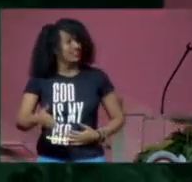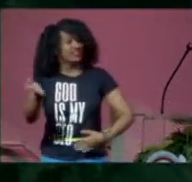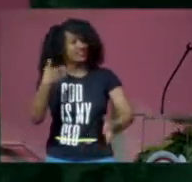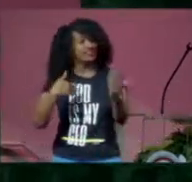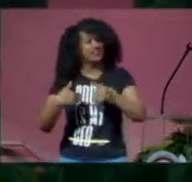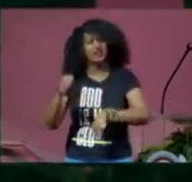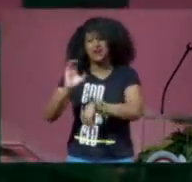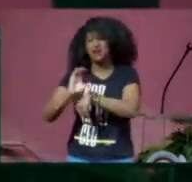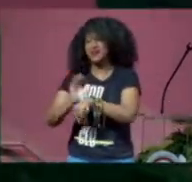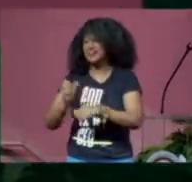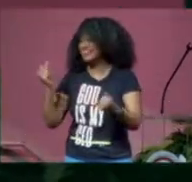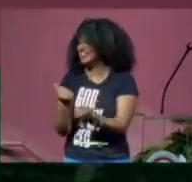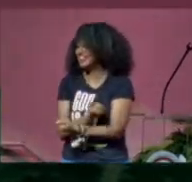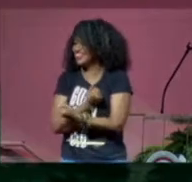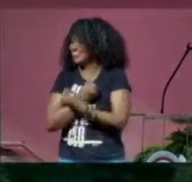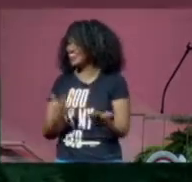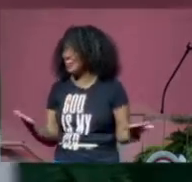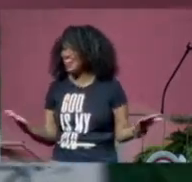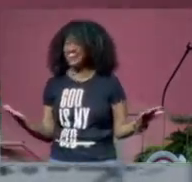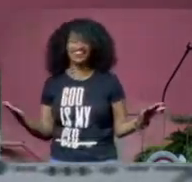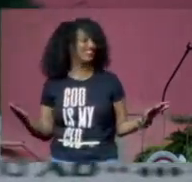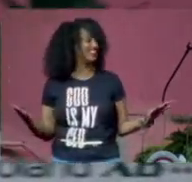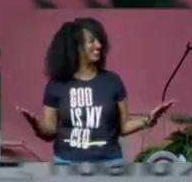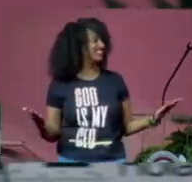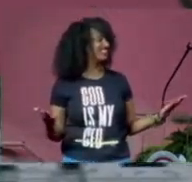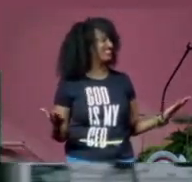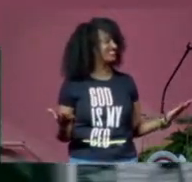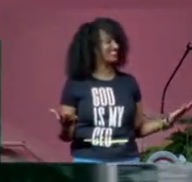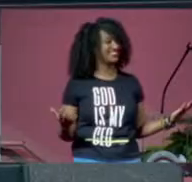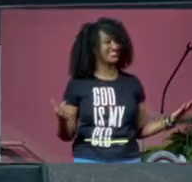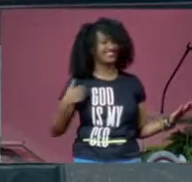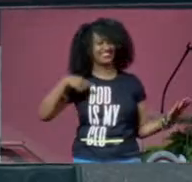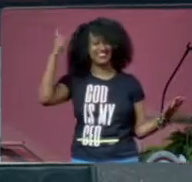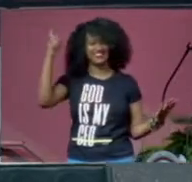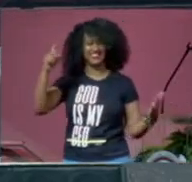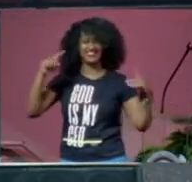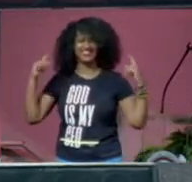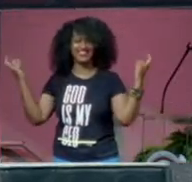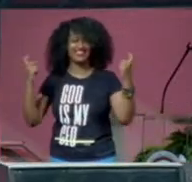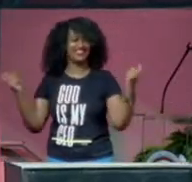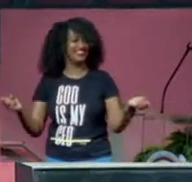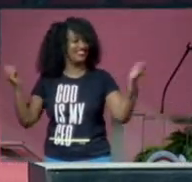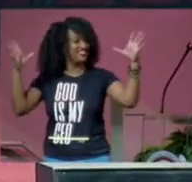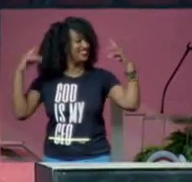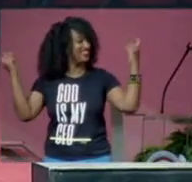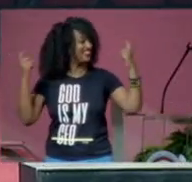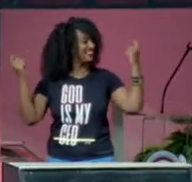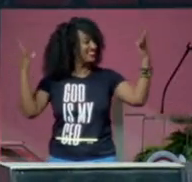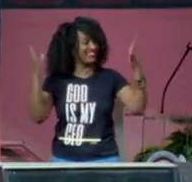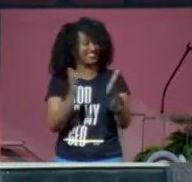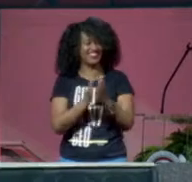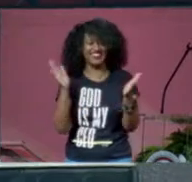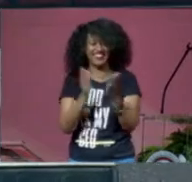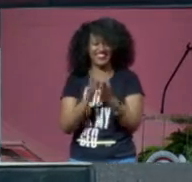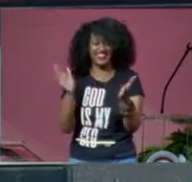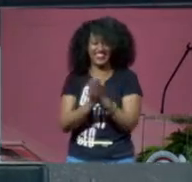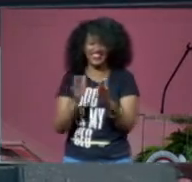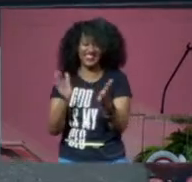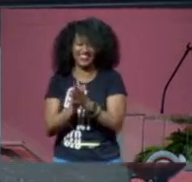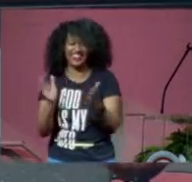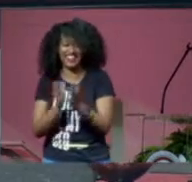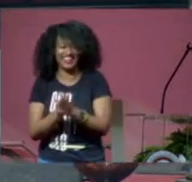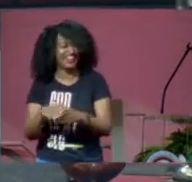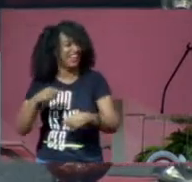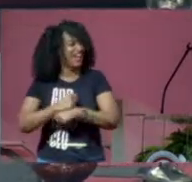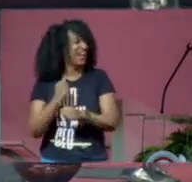Says everything, hey, that I need. Hallelujah. Hallelujah. Y'all gonna make me sweat out this African drip I got